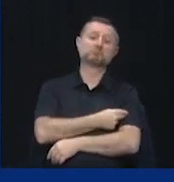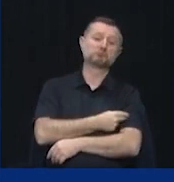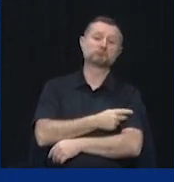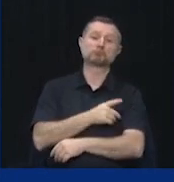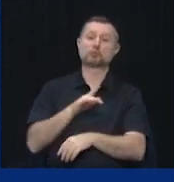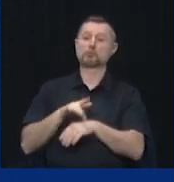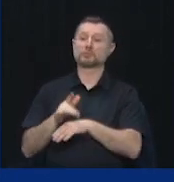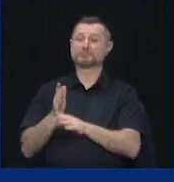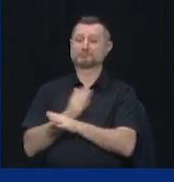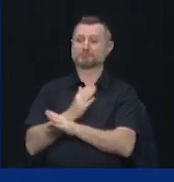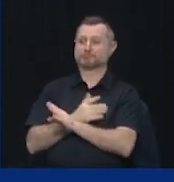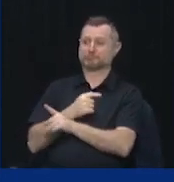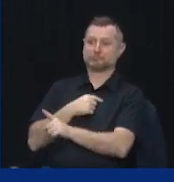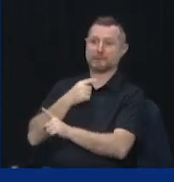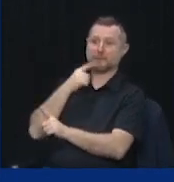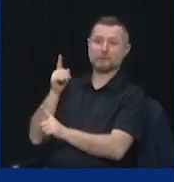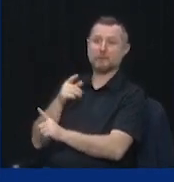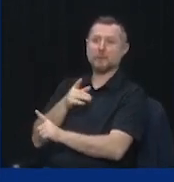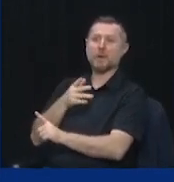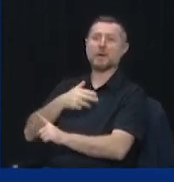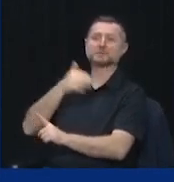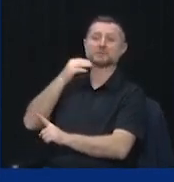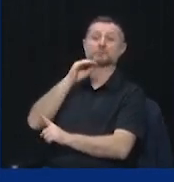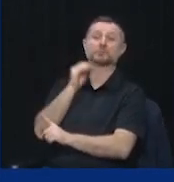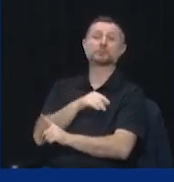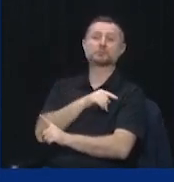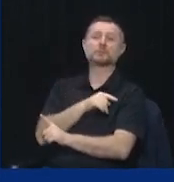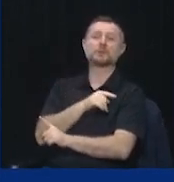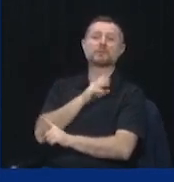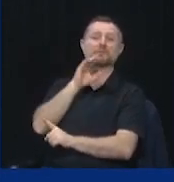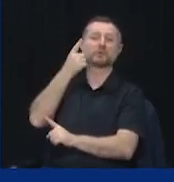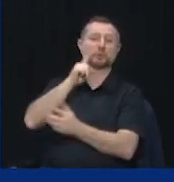you'll have more chances to win, because you'll be in the first week